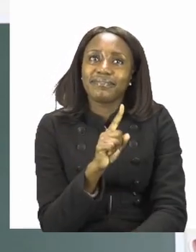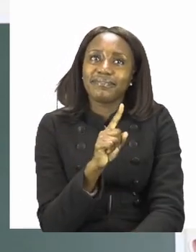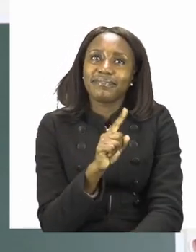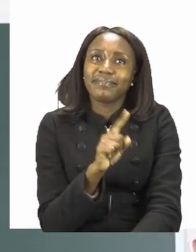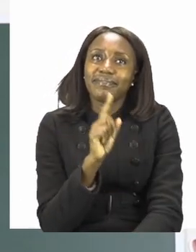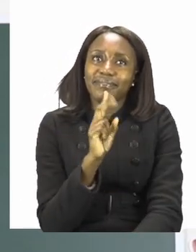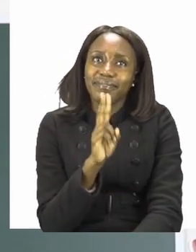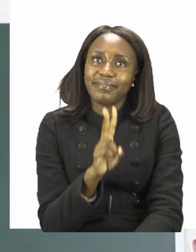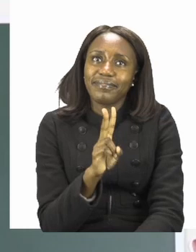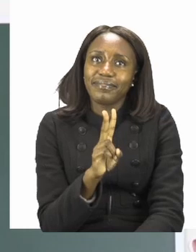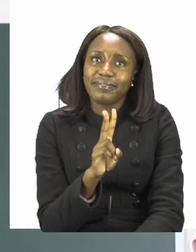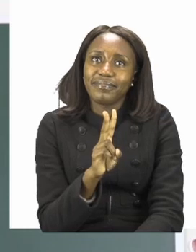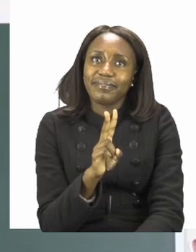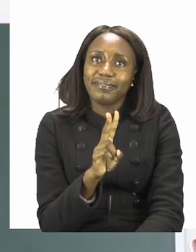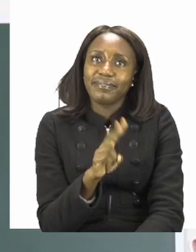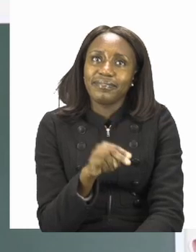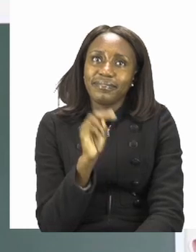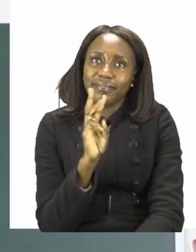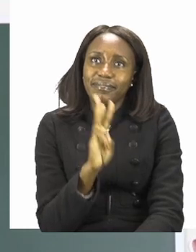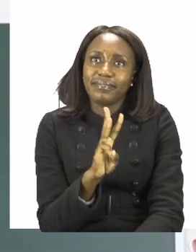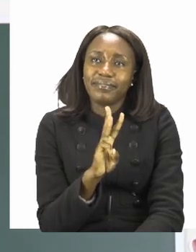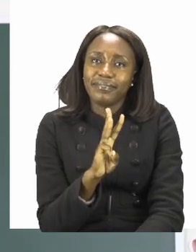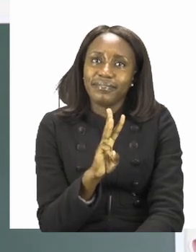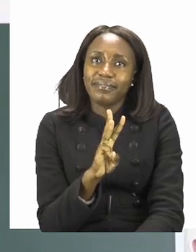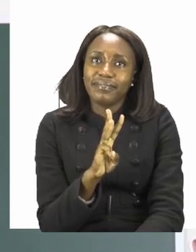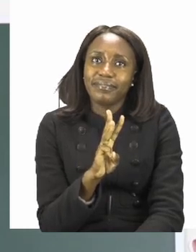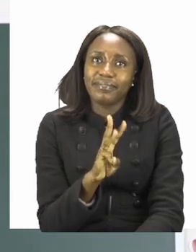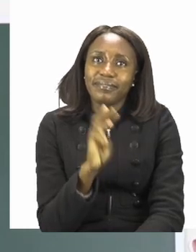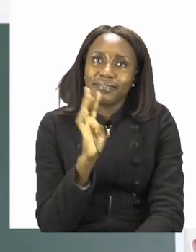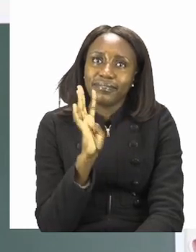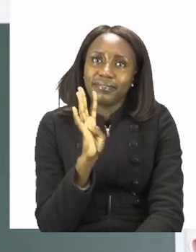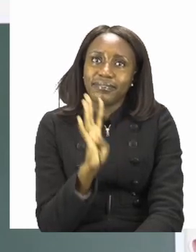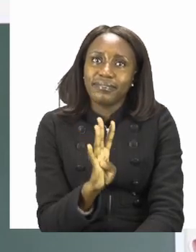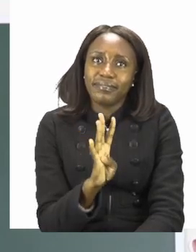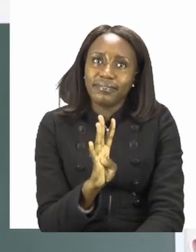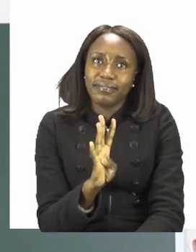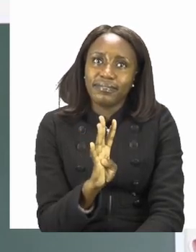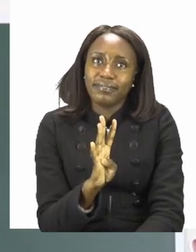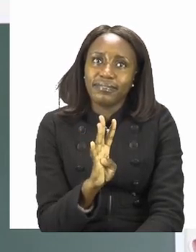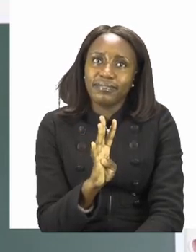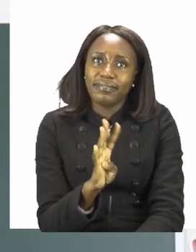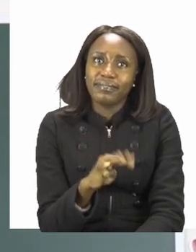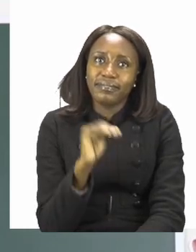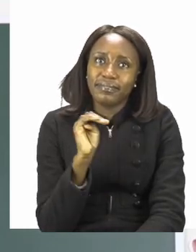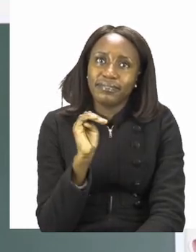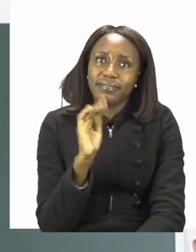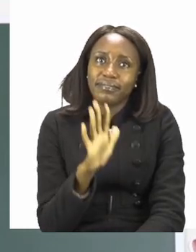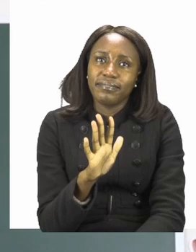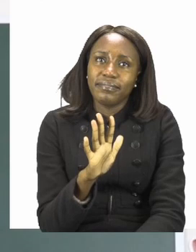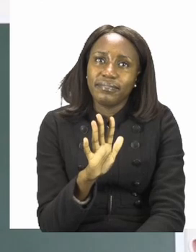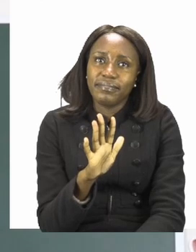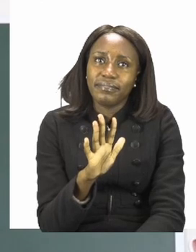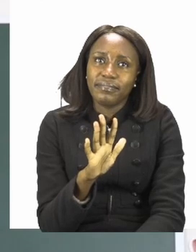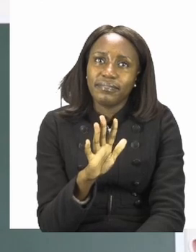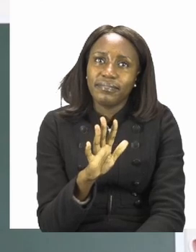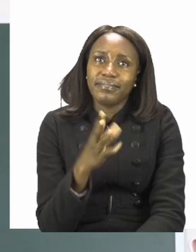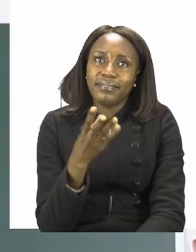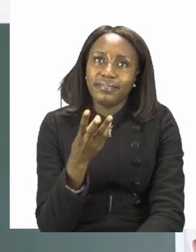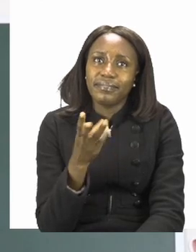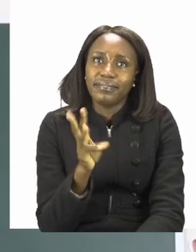1, 2, 3, 4,